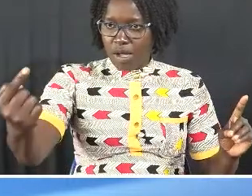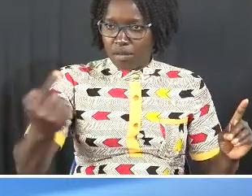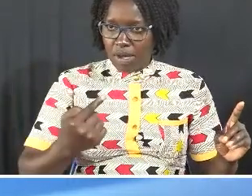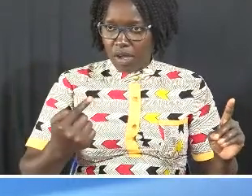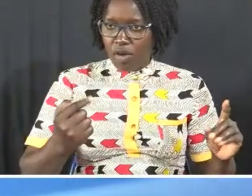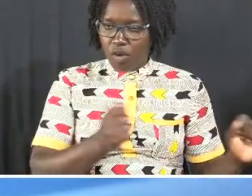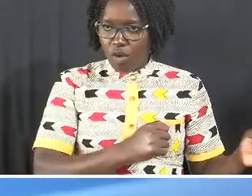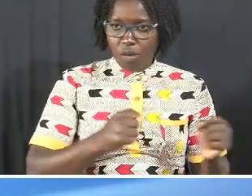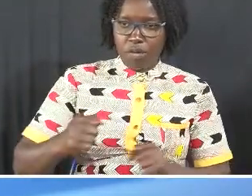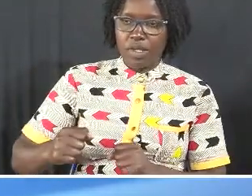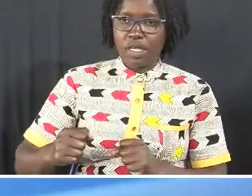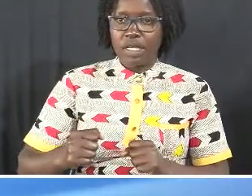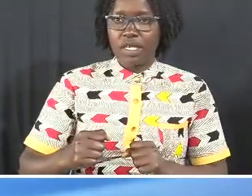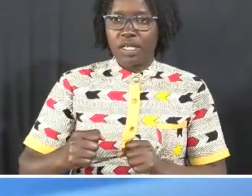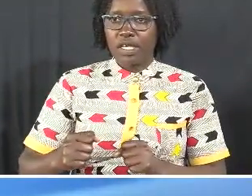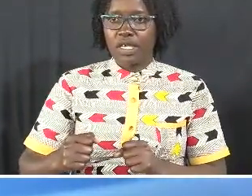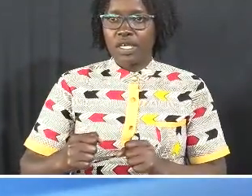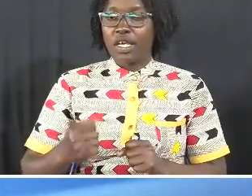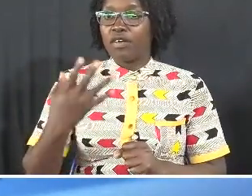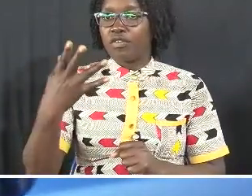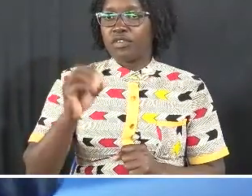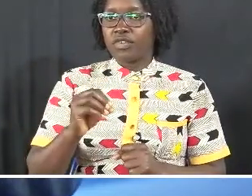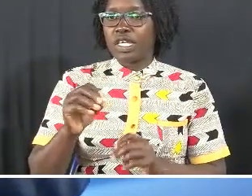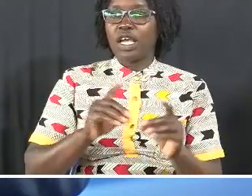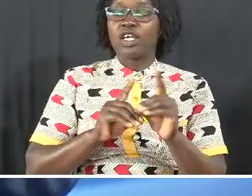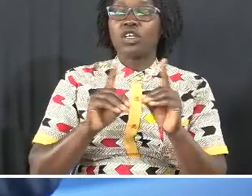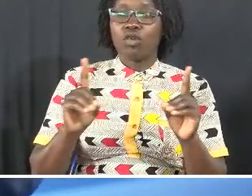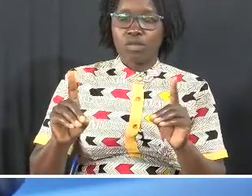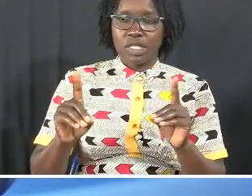many? 50 kilometers.